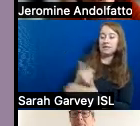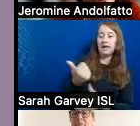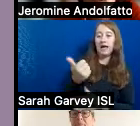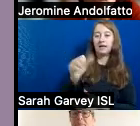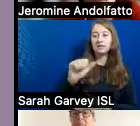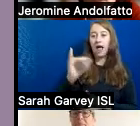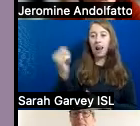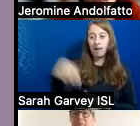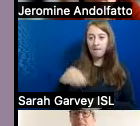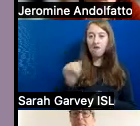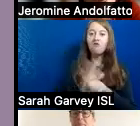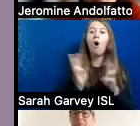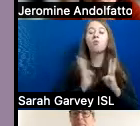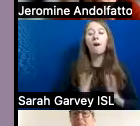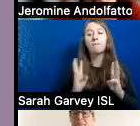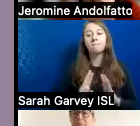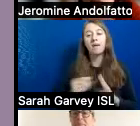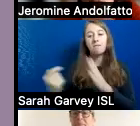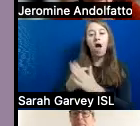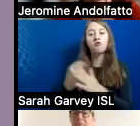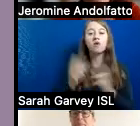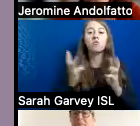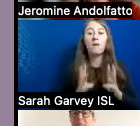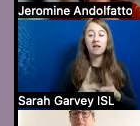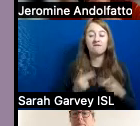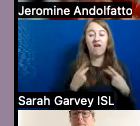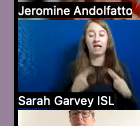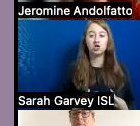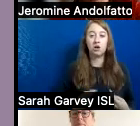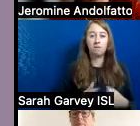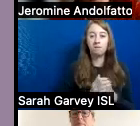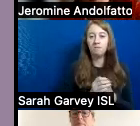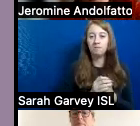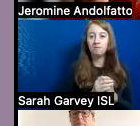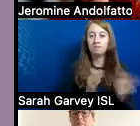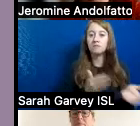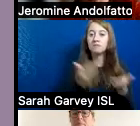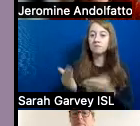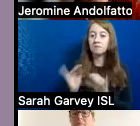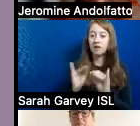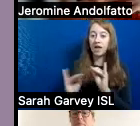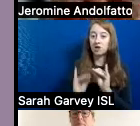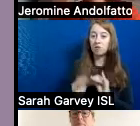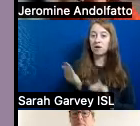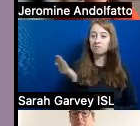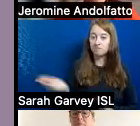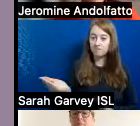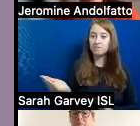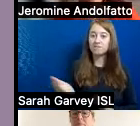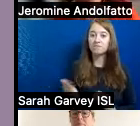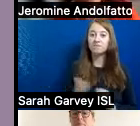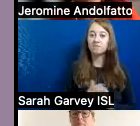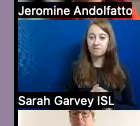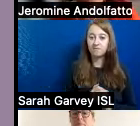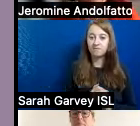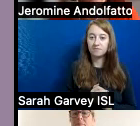women, migrants victims of domestic violence, for instance. In Spain, it was the same kind of observation that